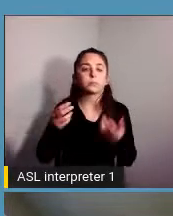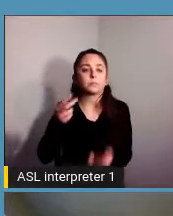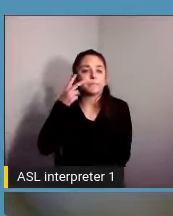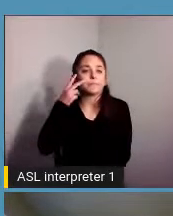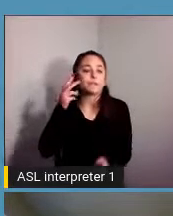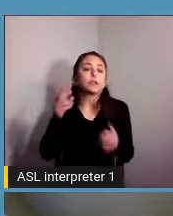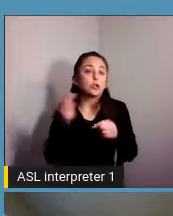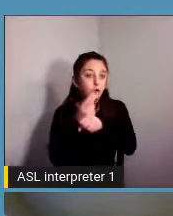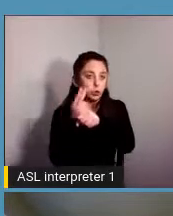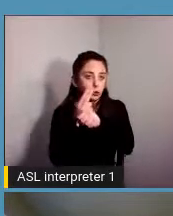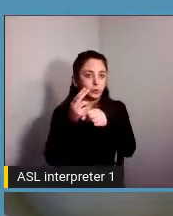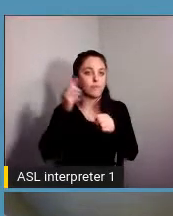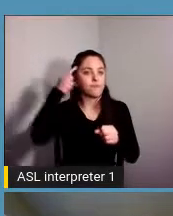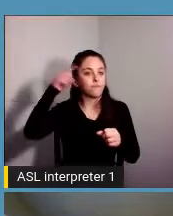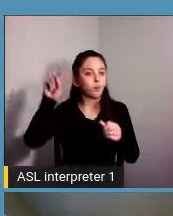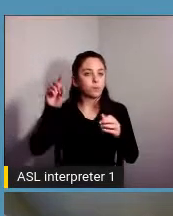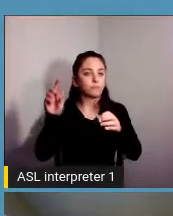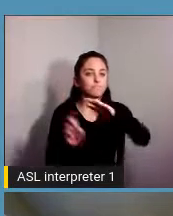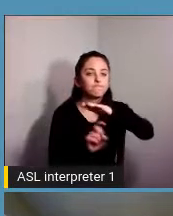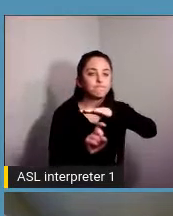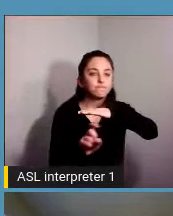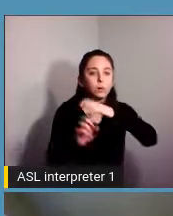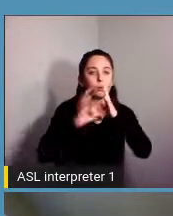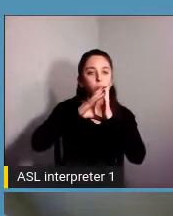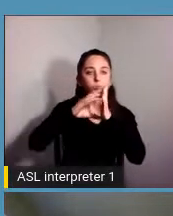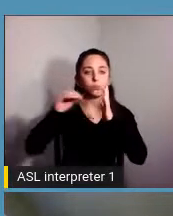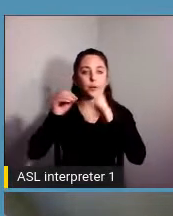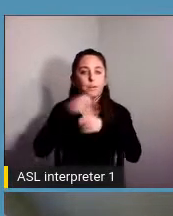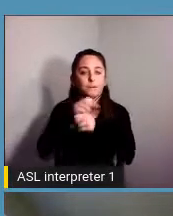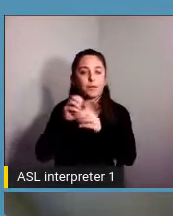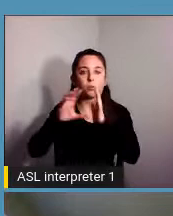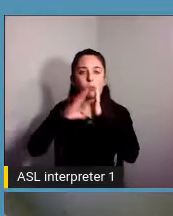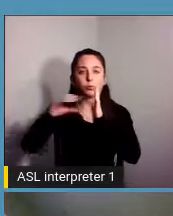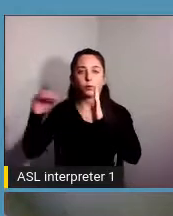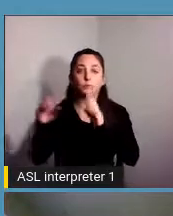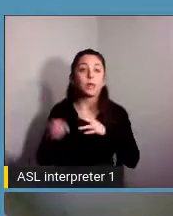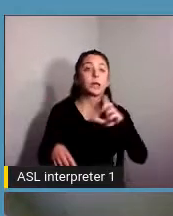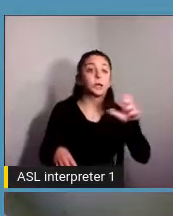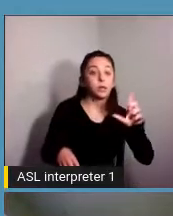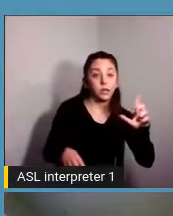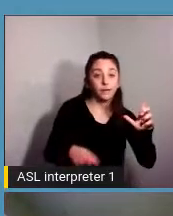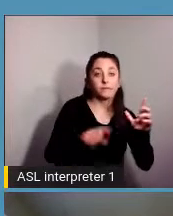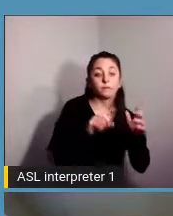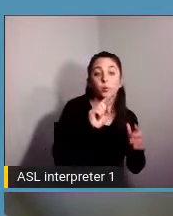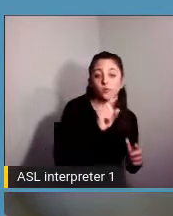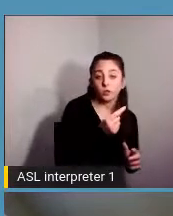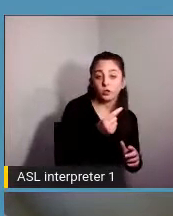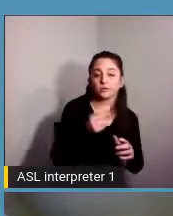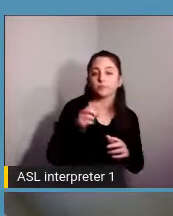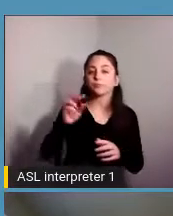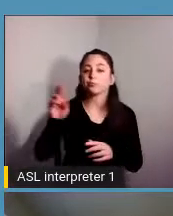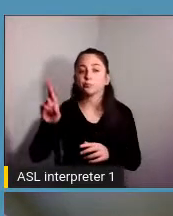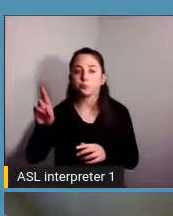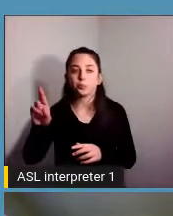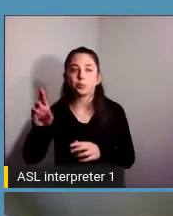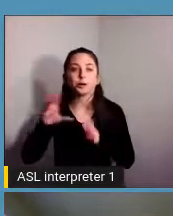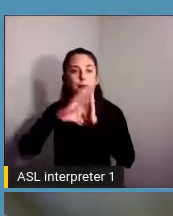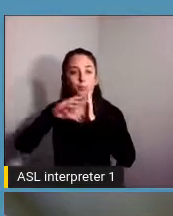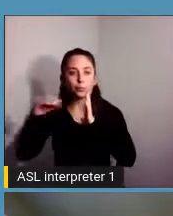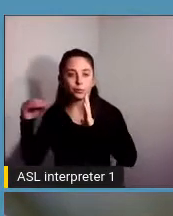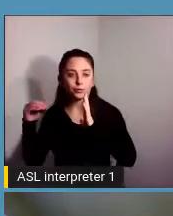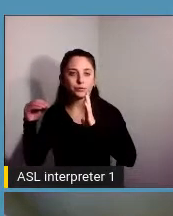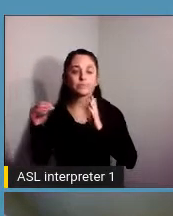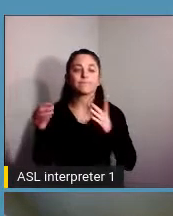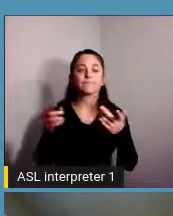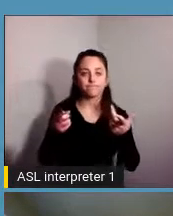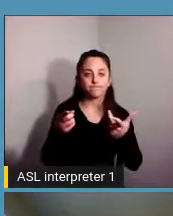replica. You can see side by side here, the left is the original, the right is our replica. You can see the left is the wing is the original, right is the